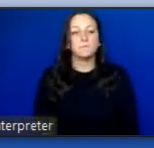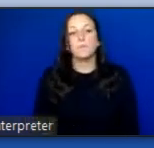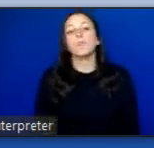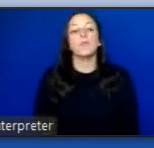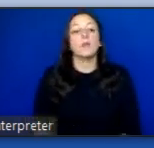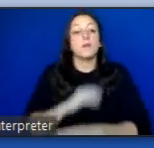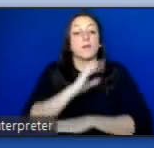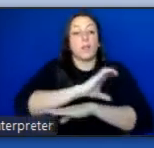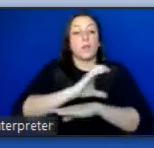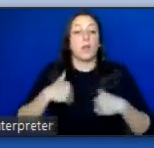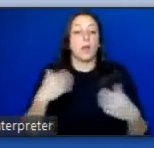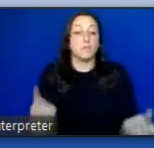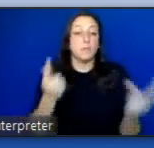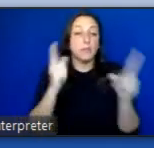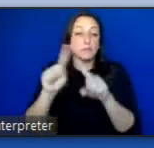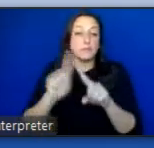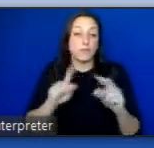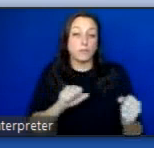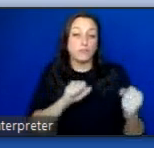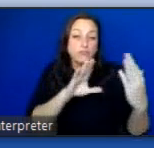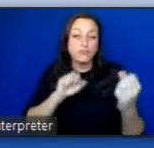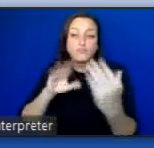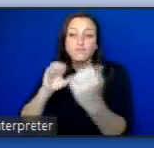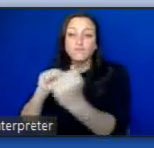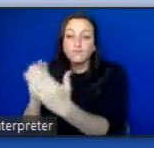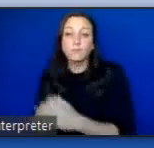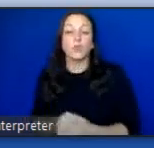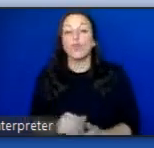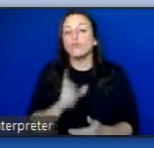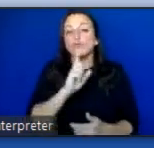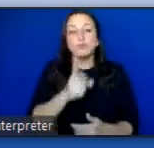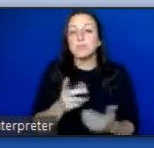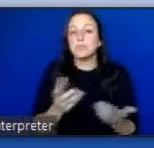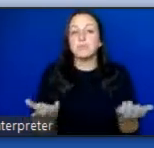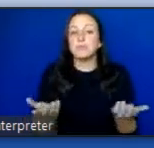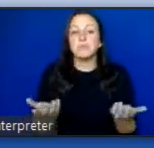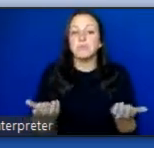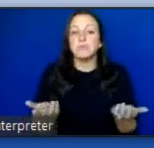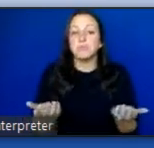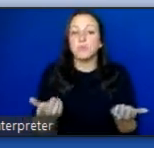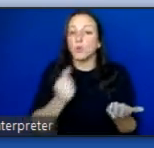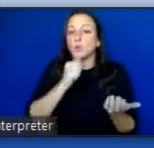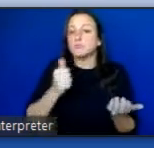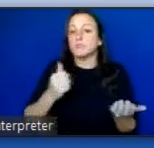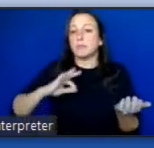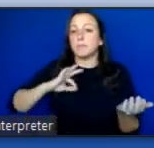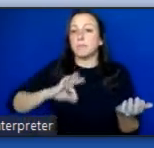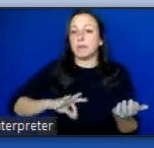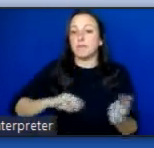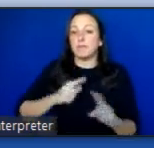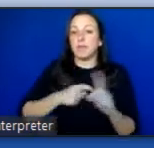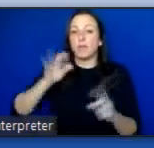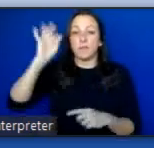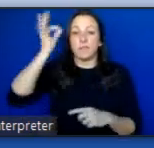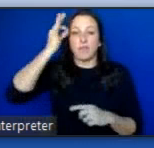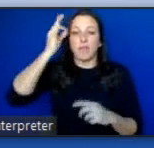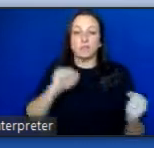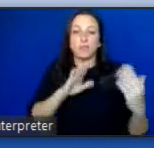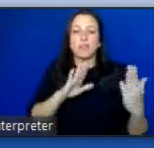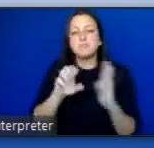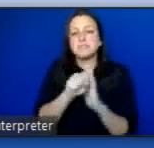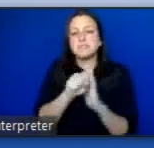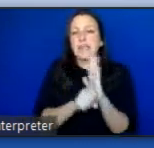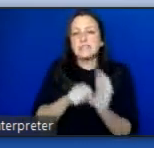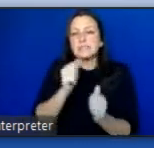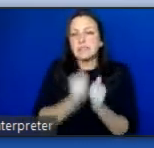Colorado had multifaceted strategies. We really did not benefit from federal strategies. States were pretty much on